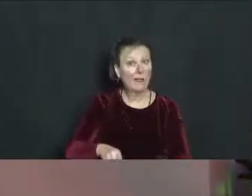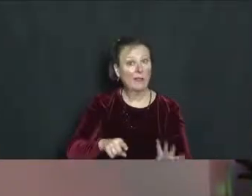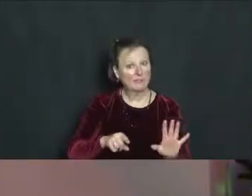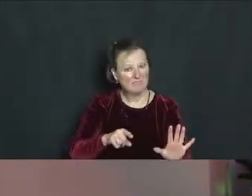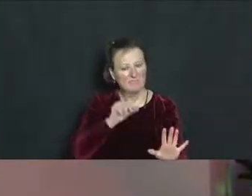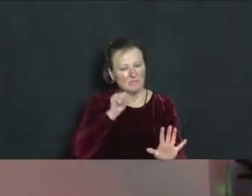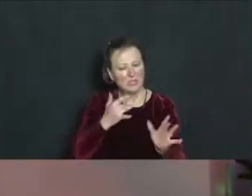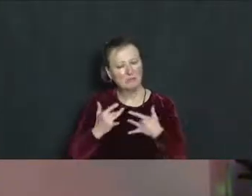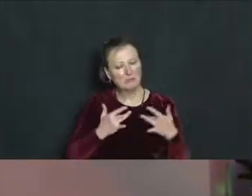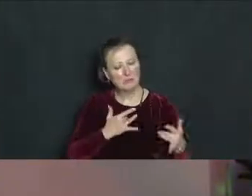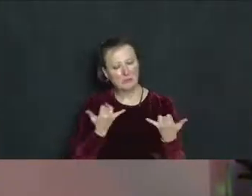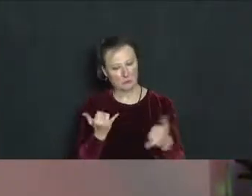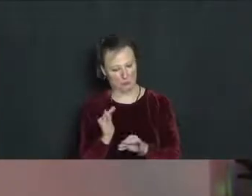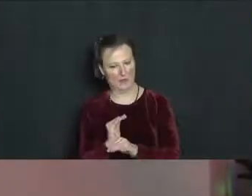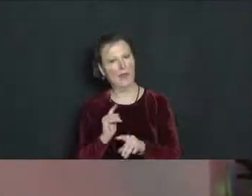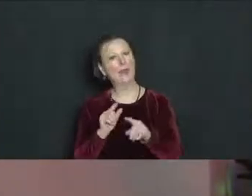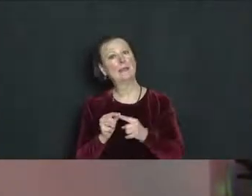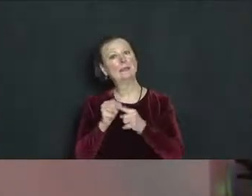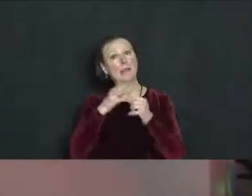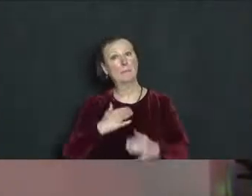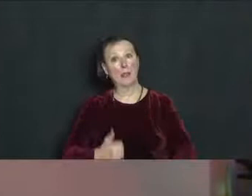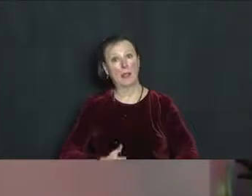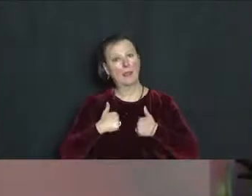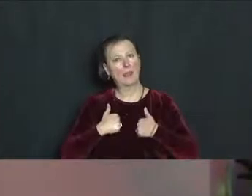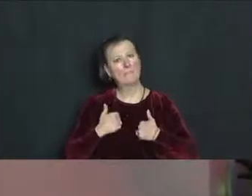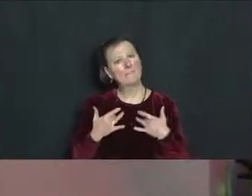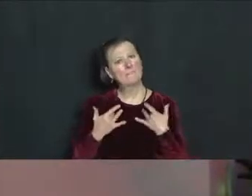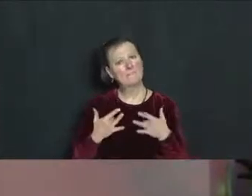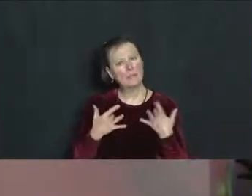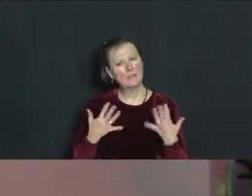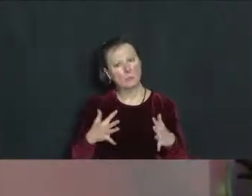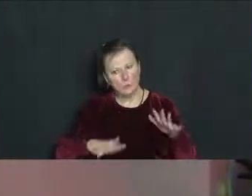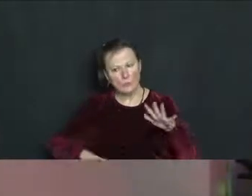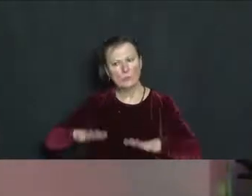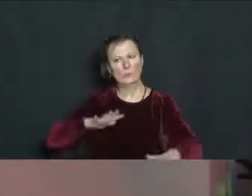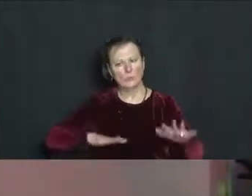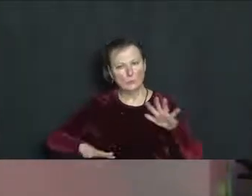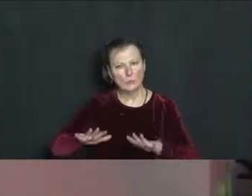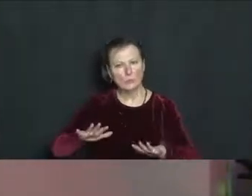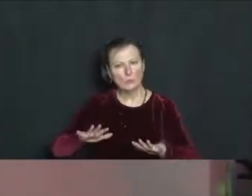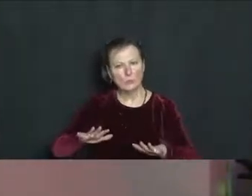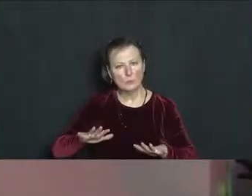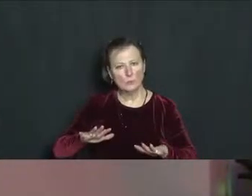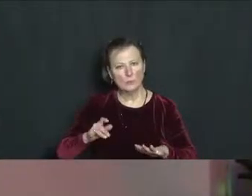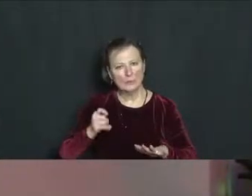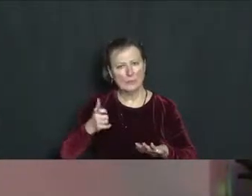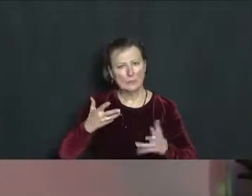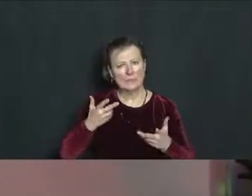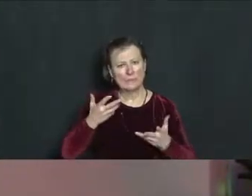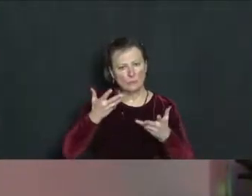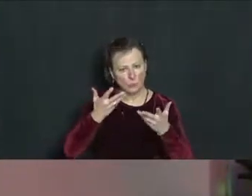us this night, except to say that my life felt mighty unsettled, even grim.